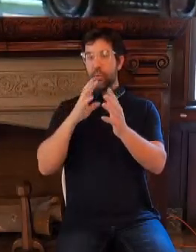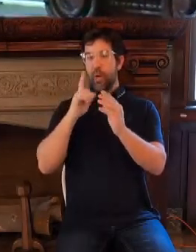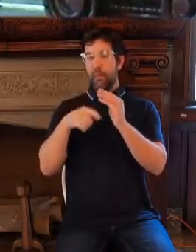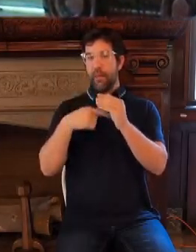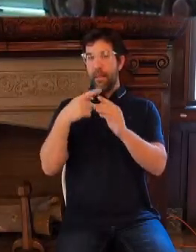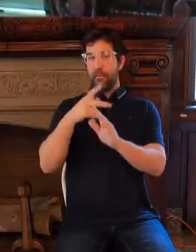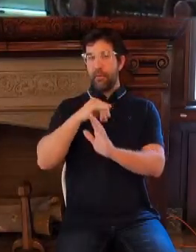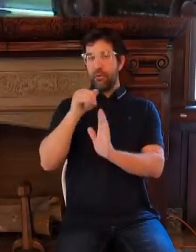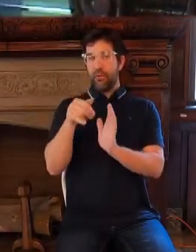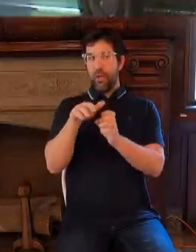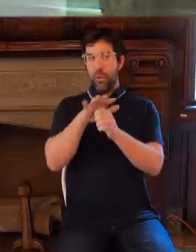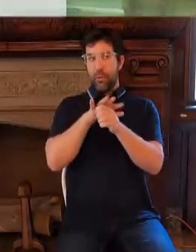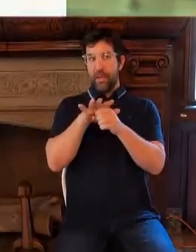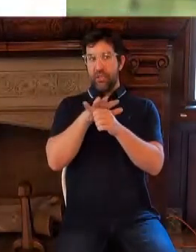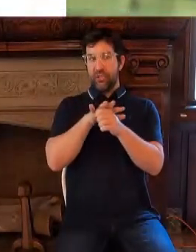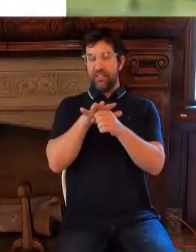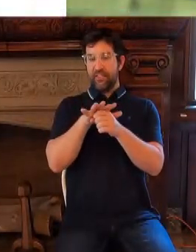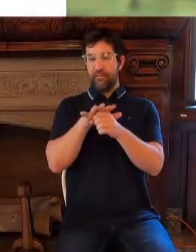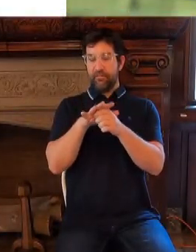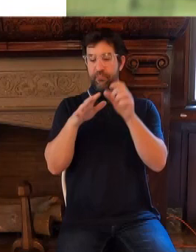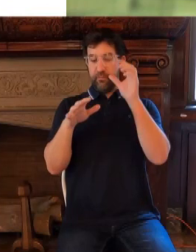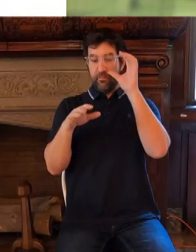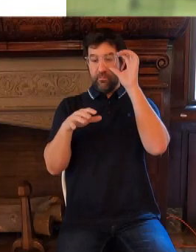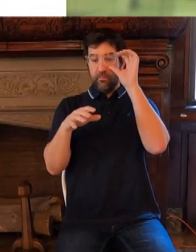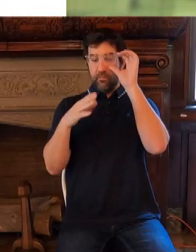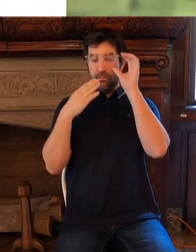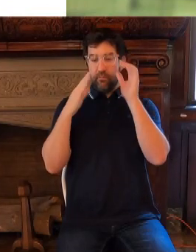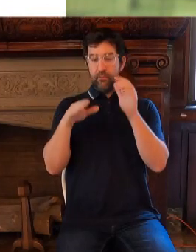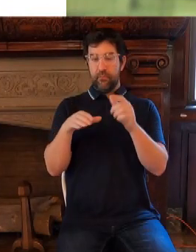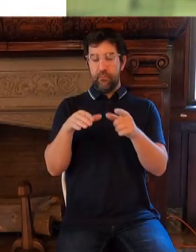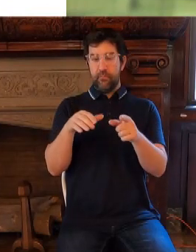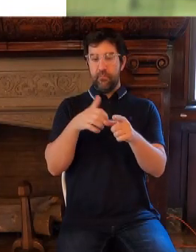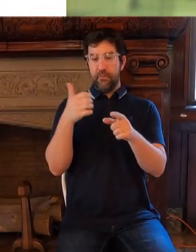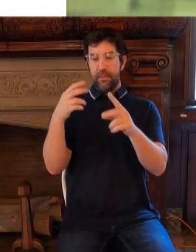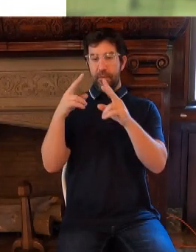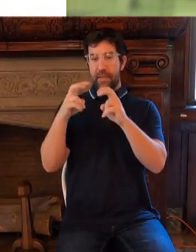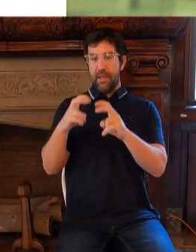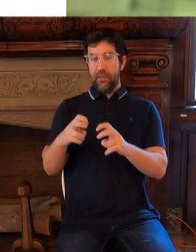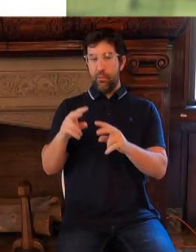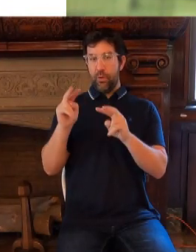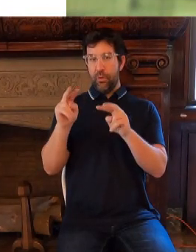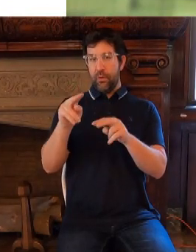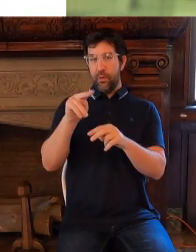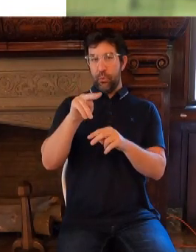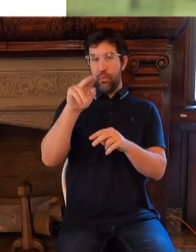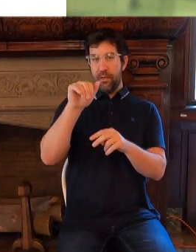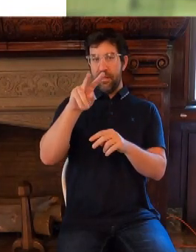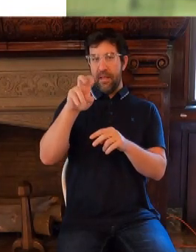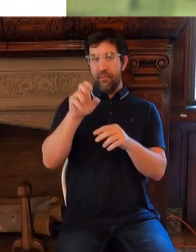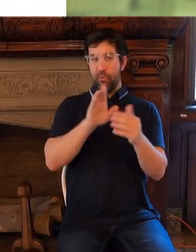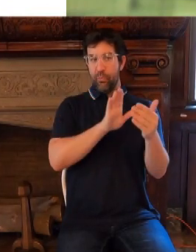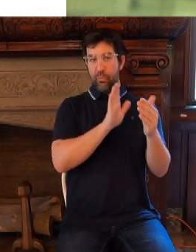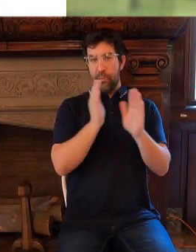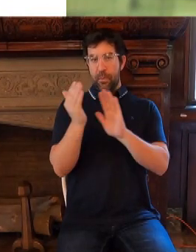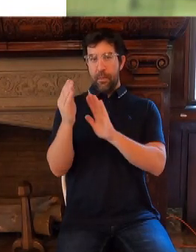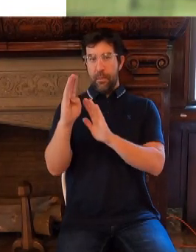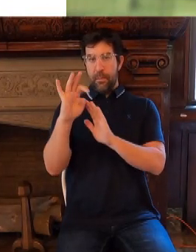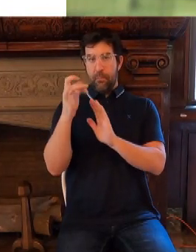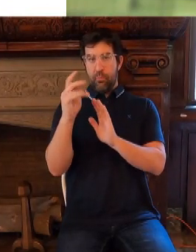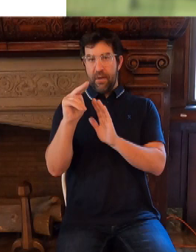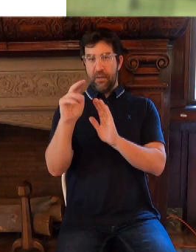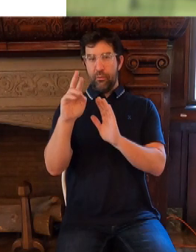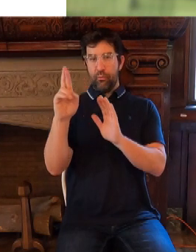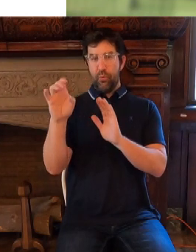about the project location. So during alternatives analysis, we looked at the North Avenue corridor from Brighton Road to